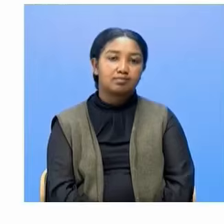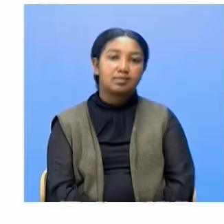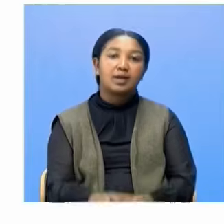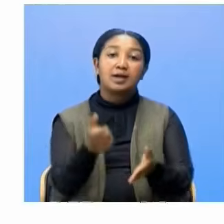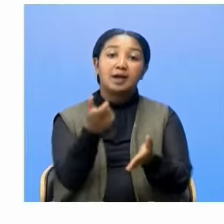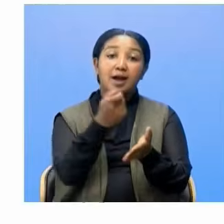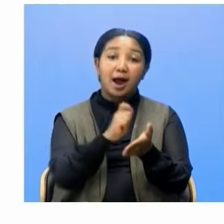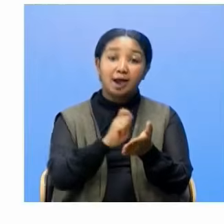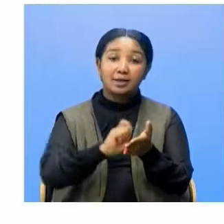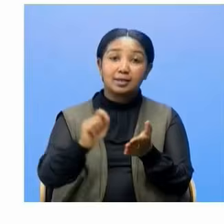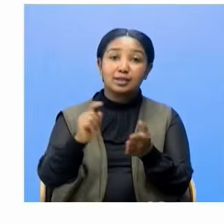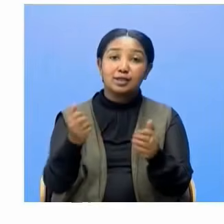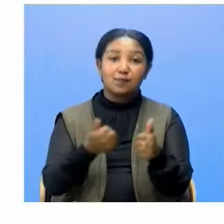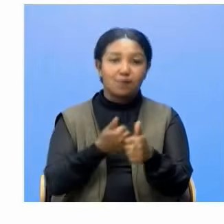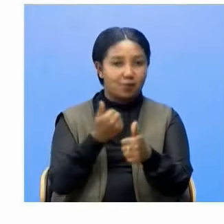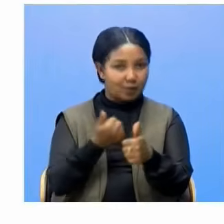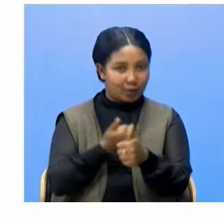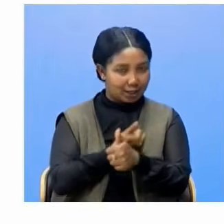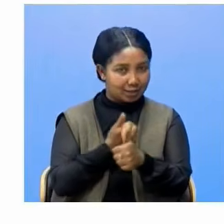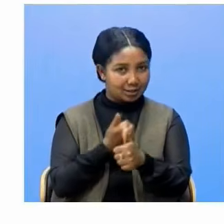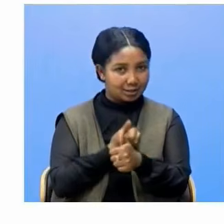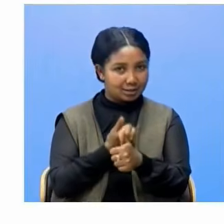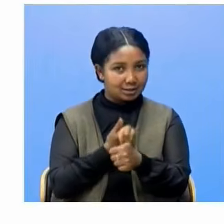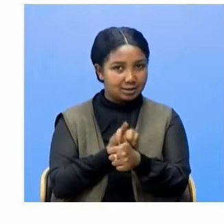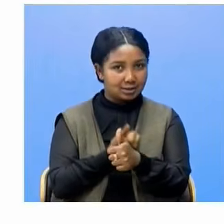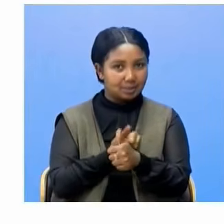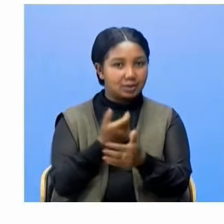the following